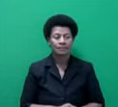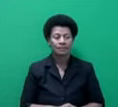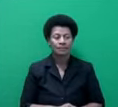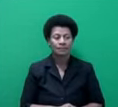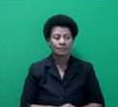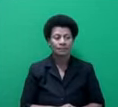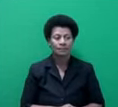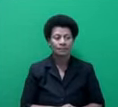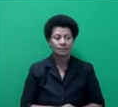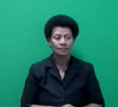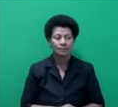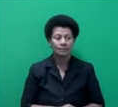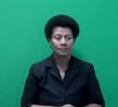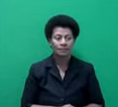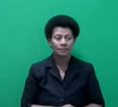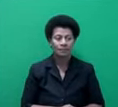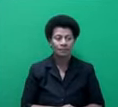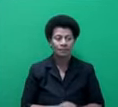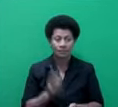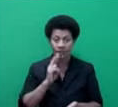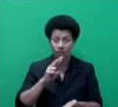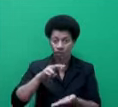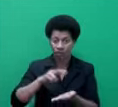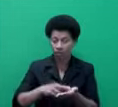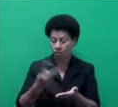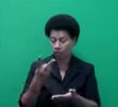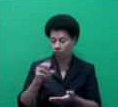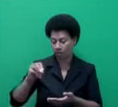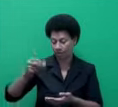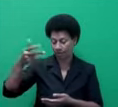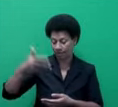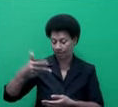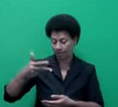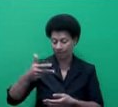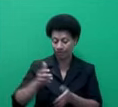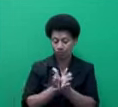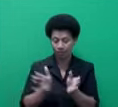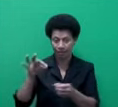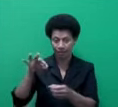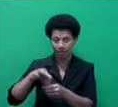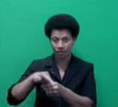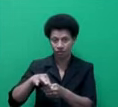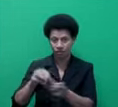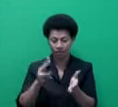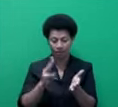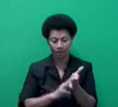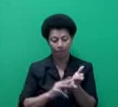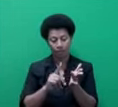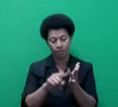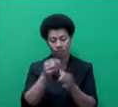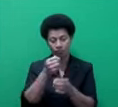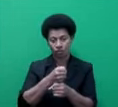in its report, following the 2018 general elections, the MOG actually noted that the